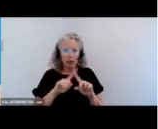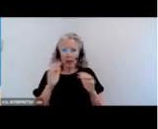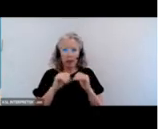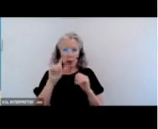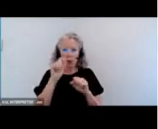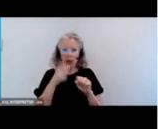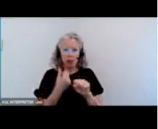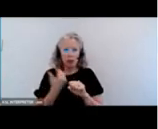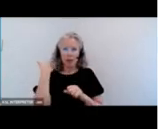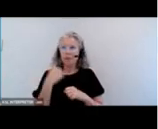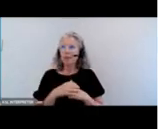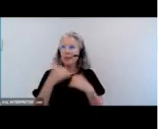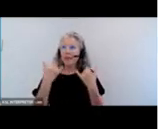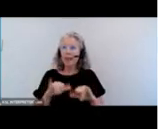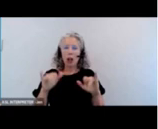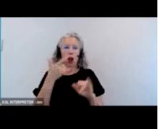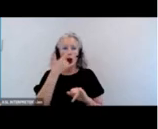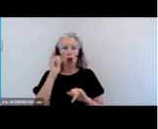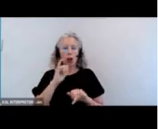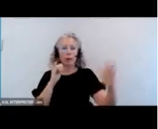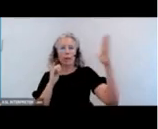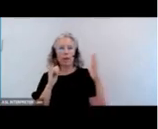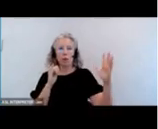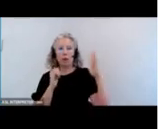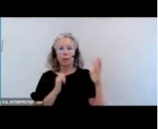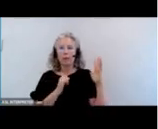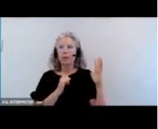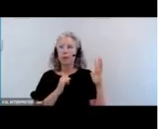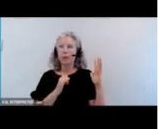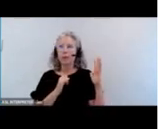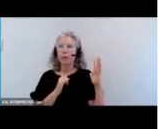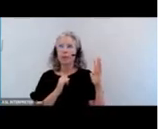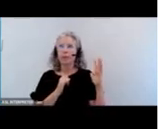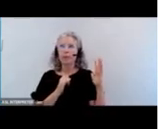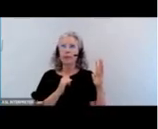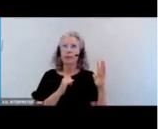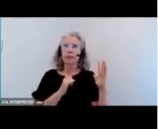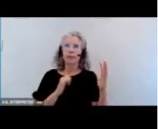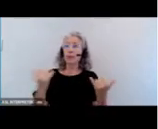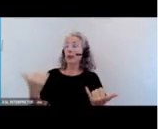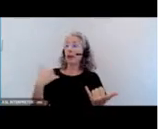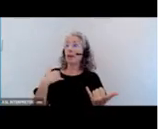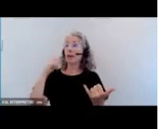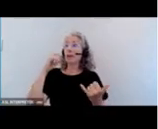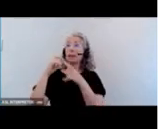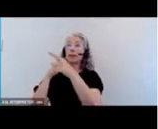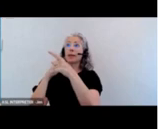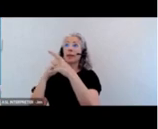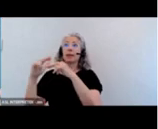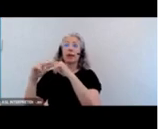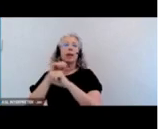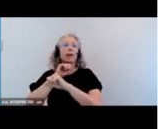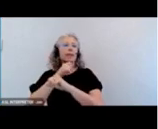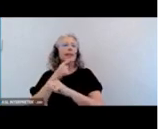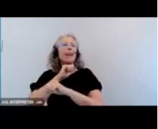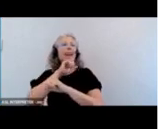It still looked like what it looked like in the past. And so now I have this slide up that says nothing about me without me, which is,